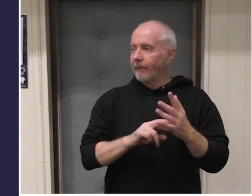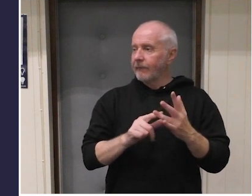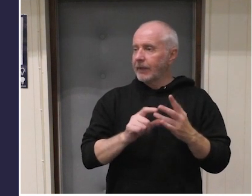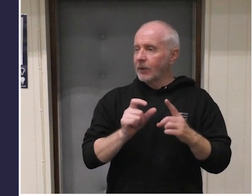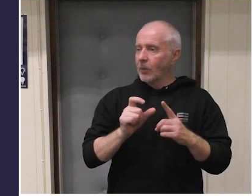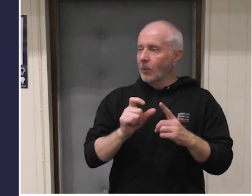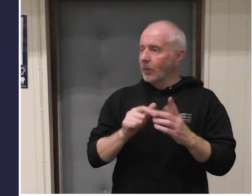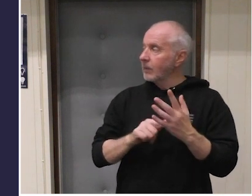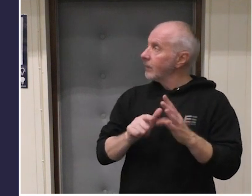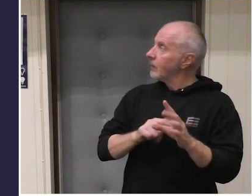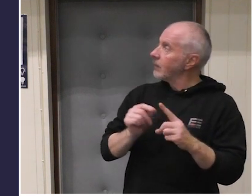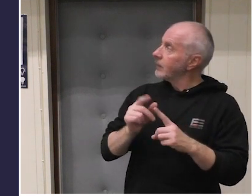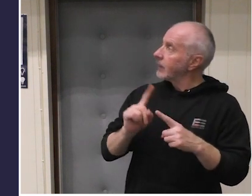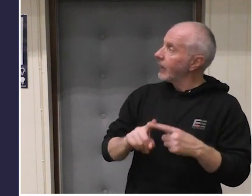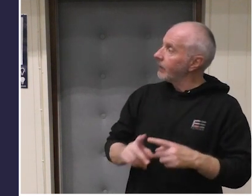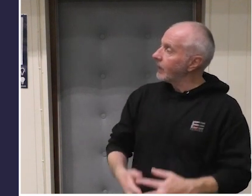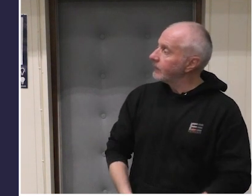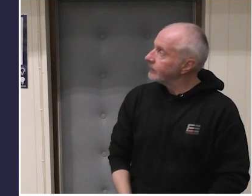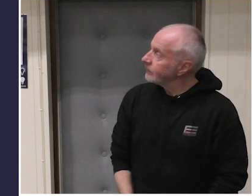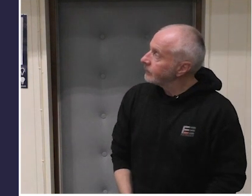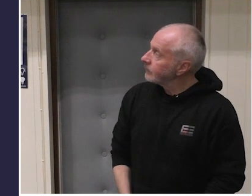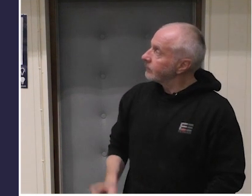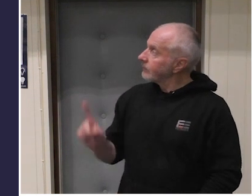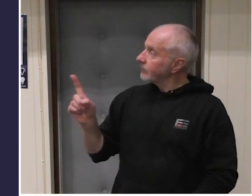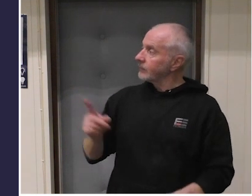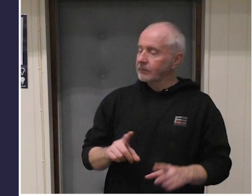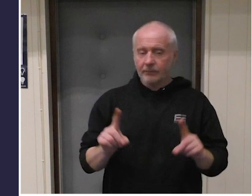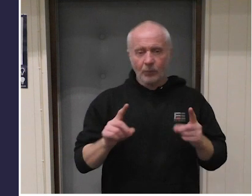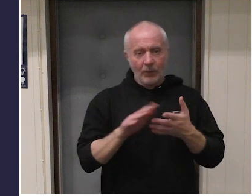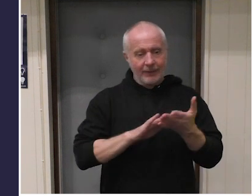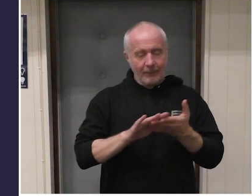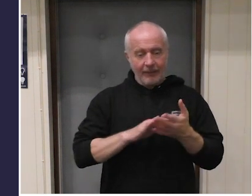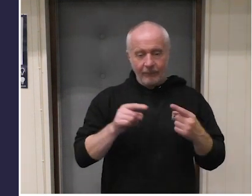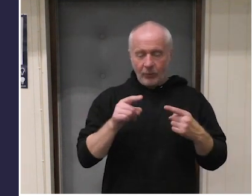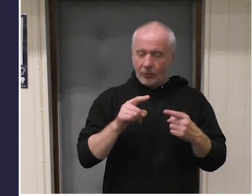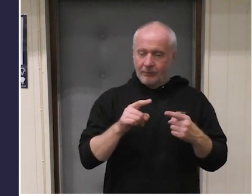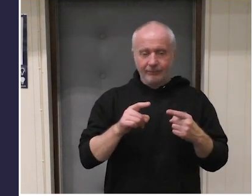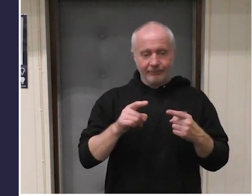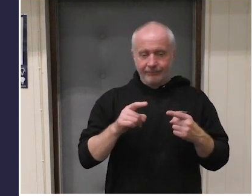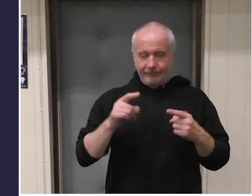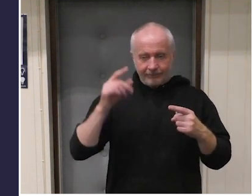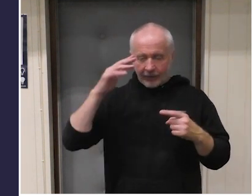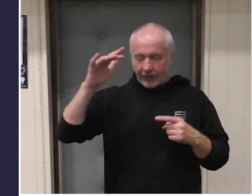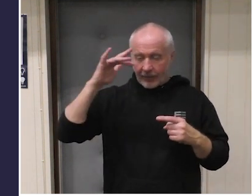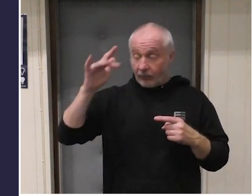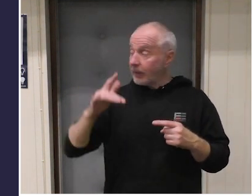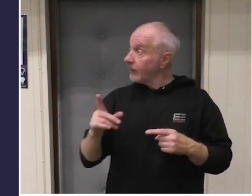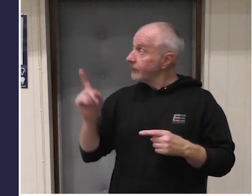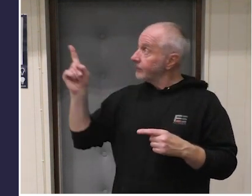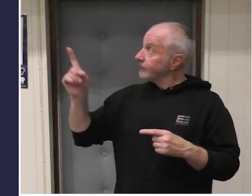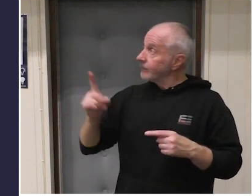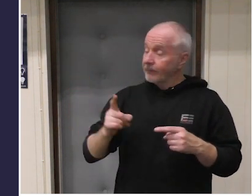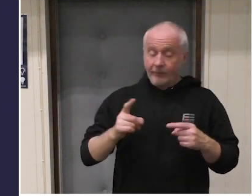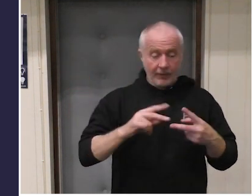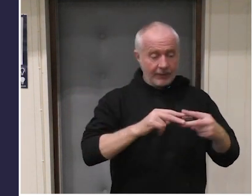theory? So a picture or a cartoon is a bit like this. So imagine a space of